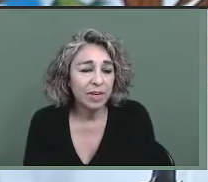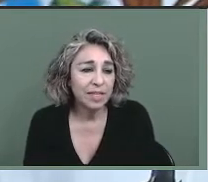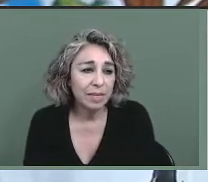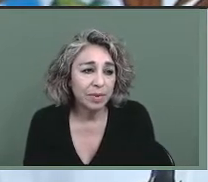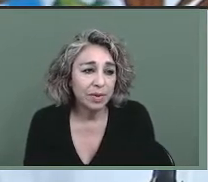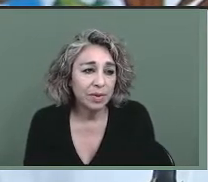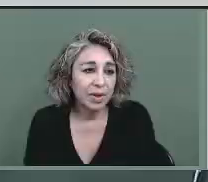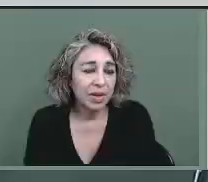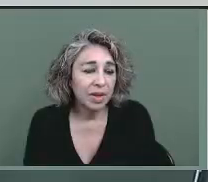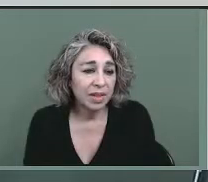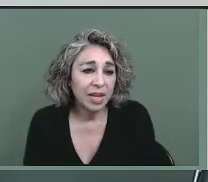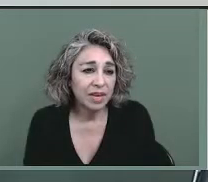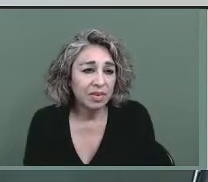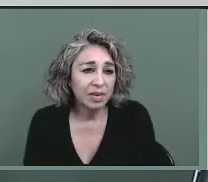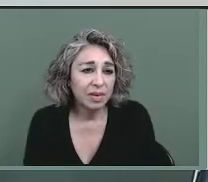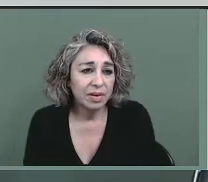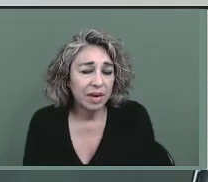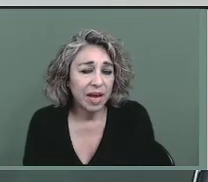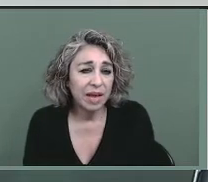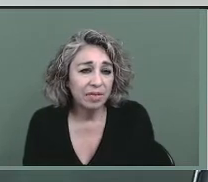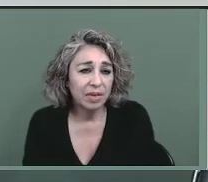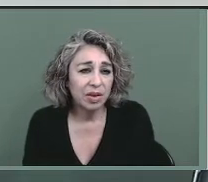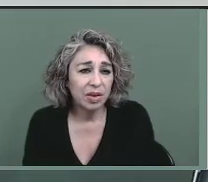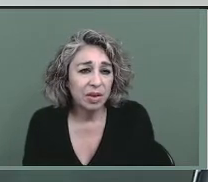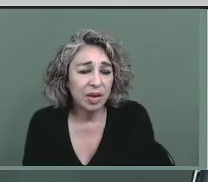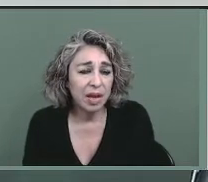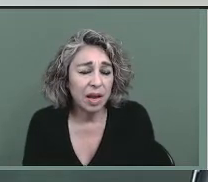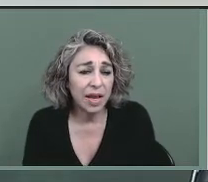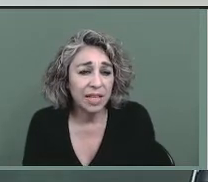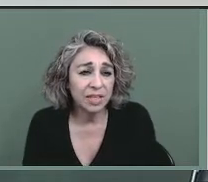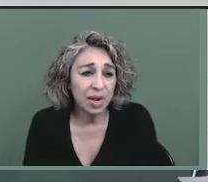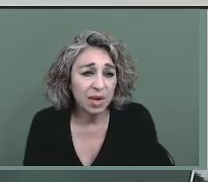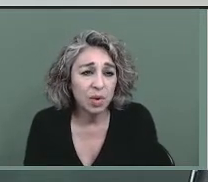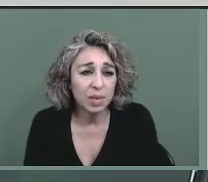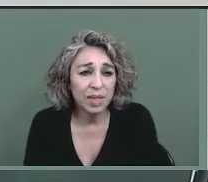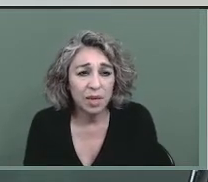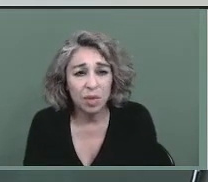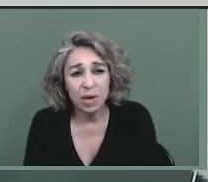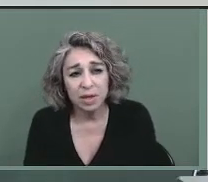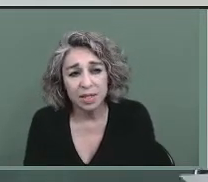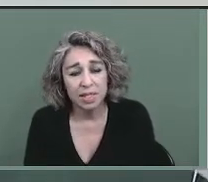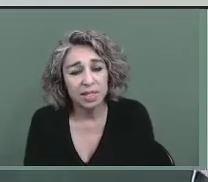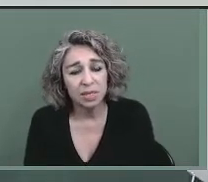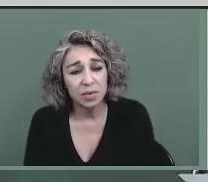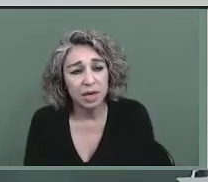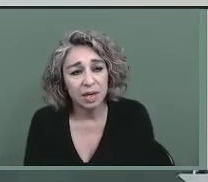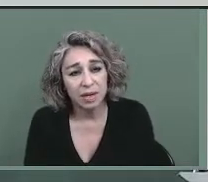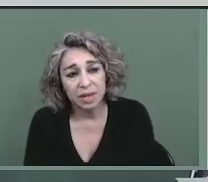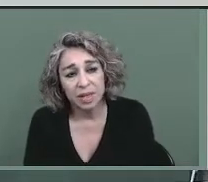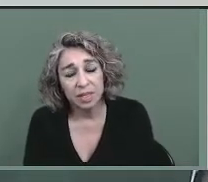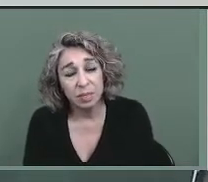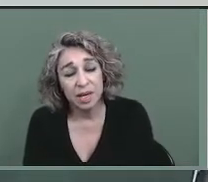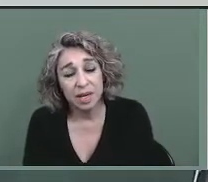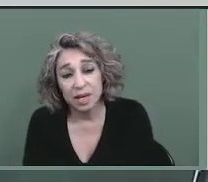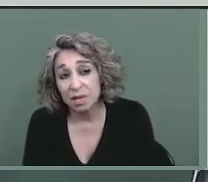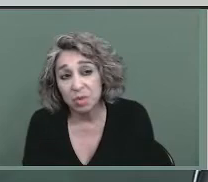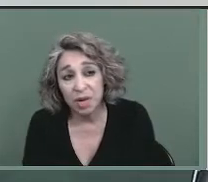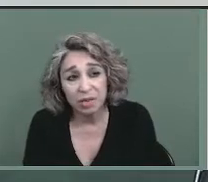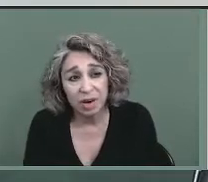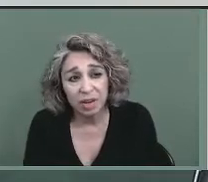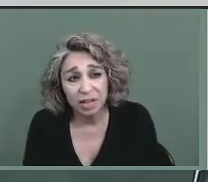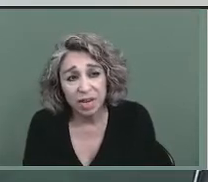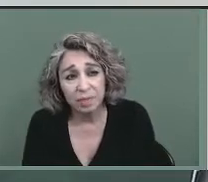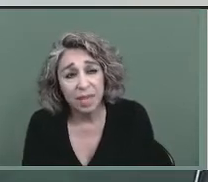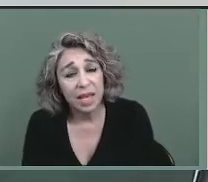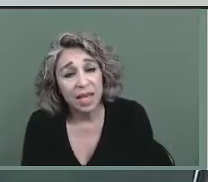for example, they don't have X-ray equipment that works. It doesn't work. It's been not working